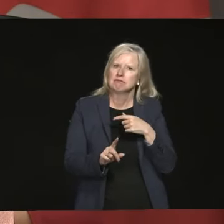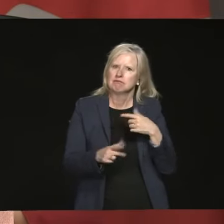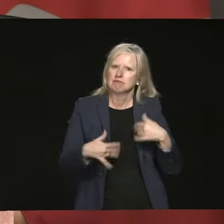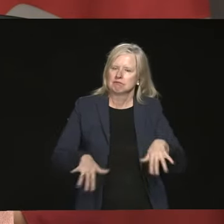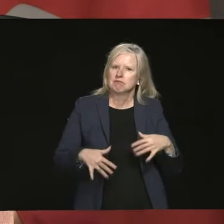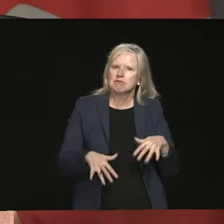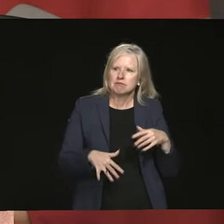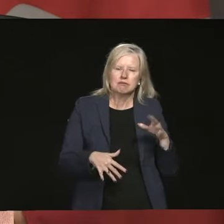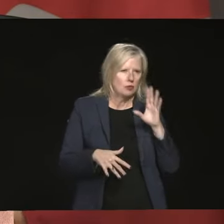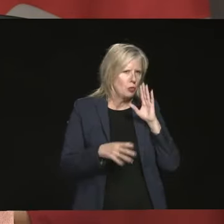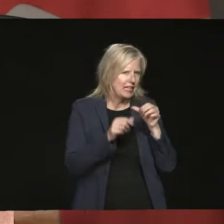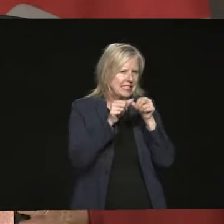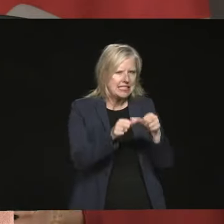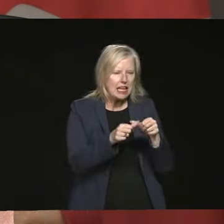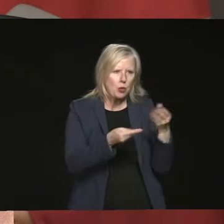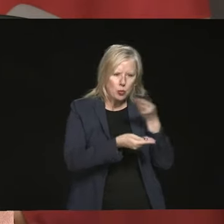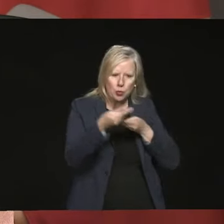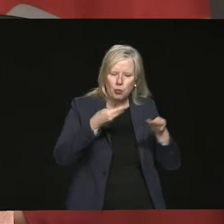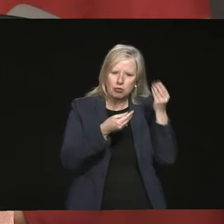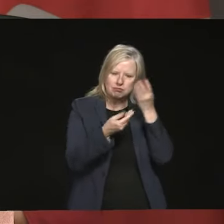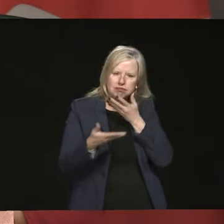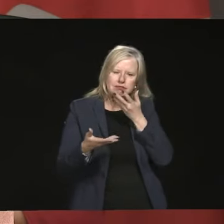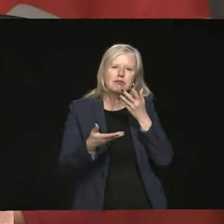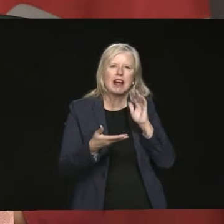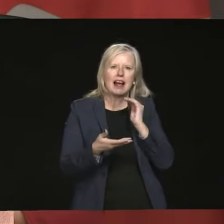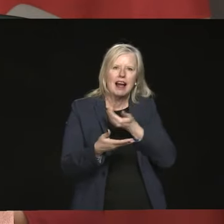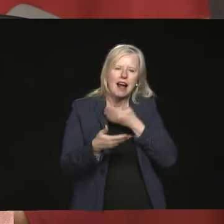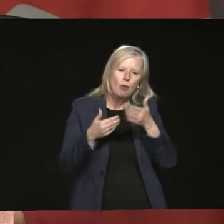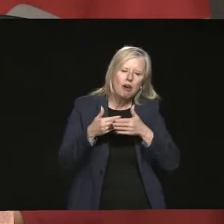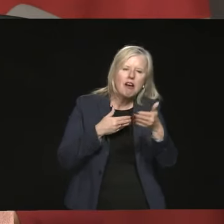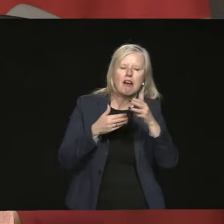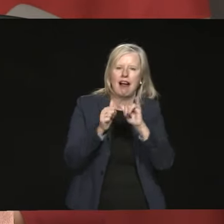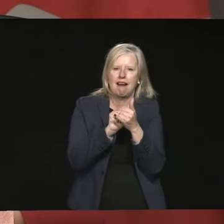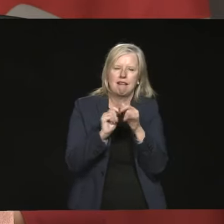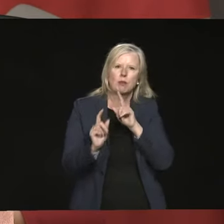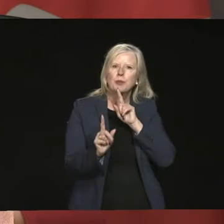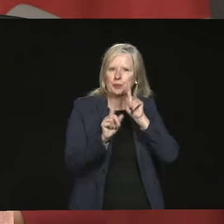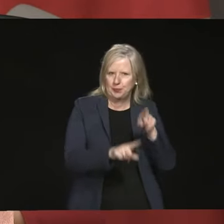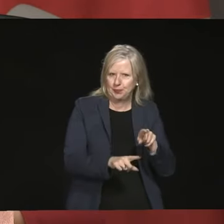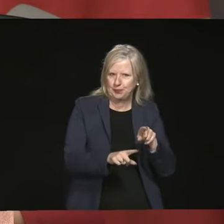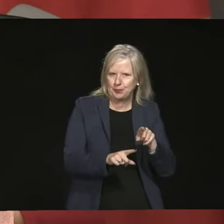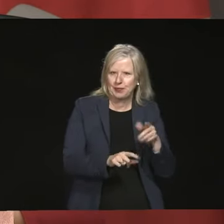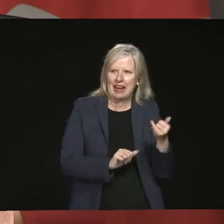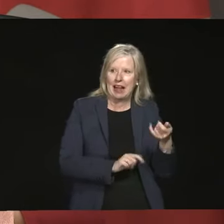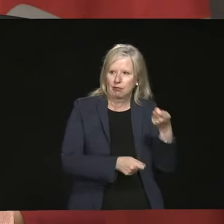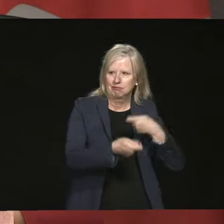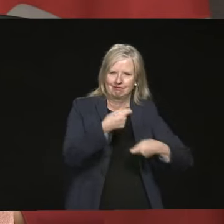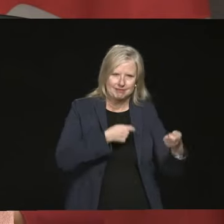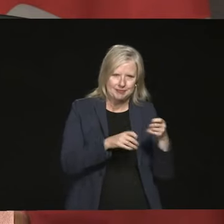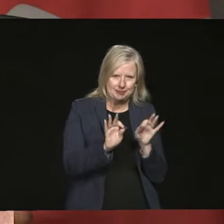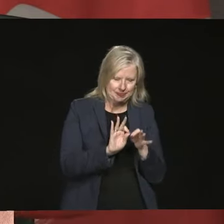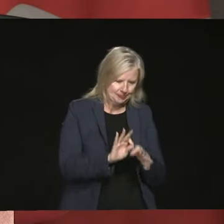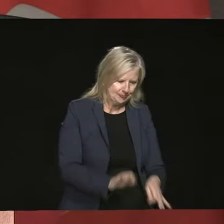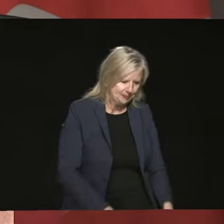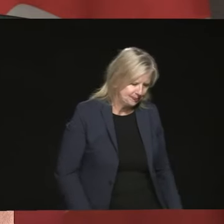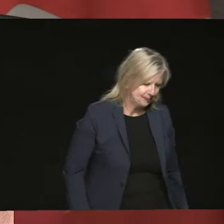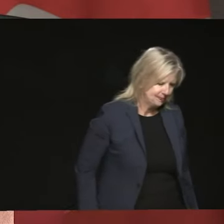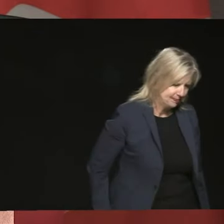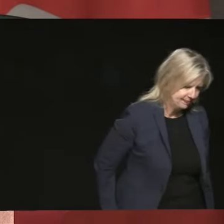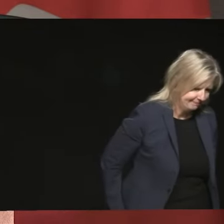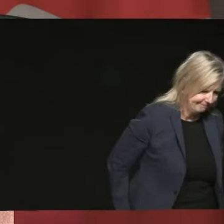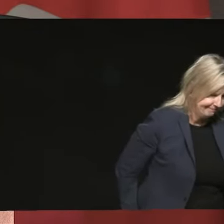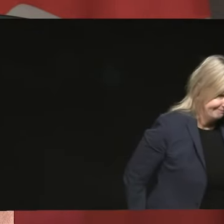to inform our response. Thank you, Deputy Prime Minister. Next question on the phone.